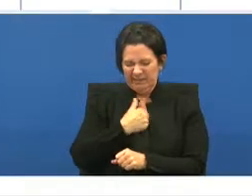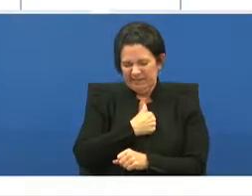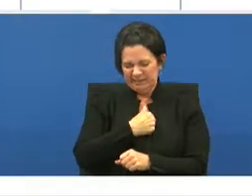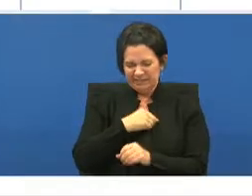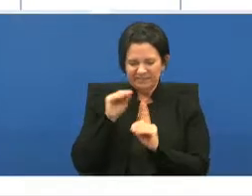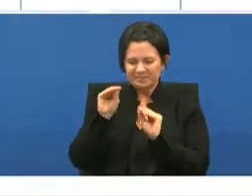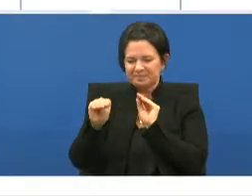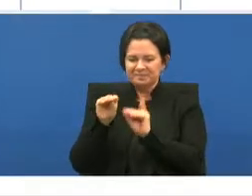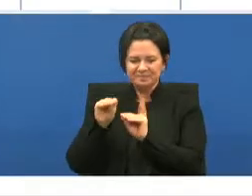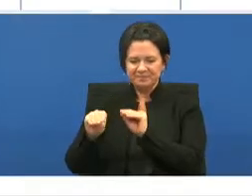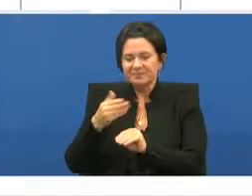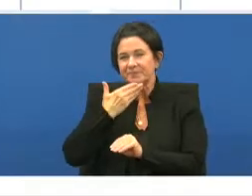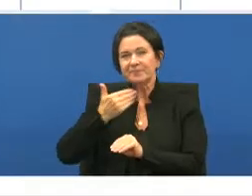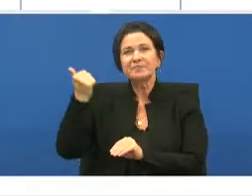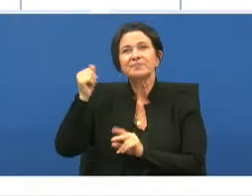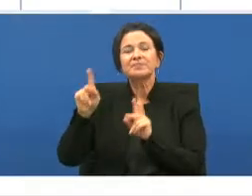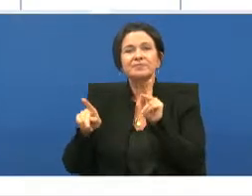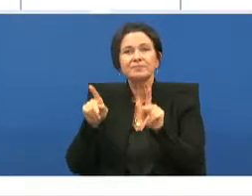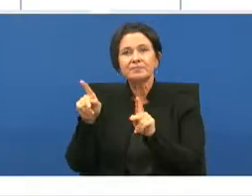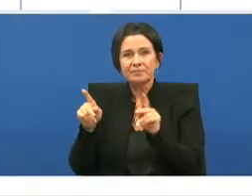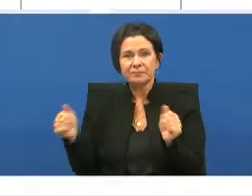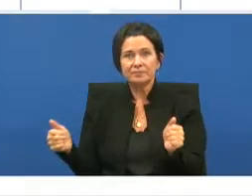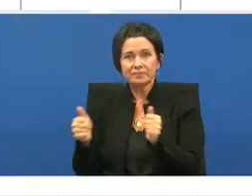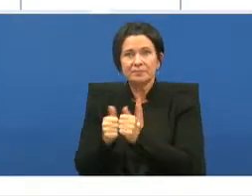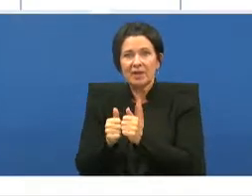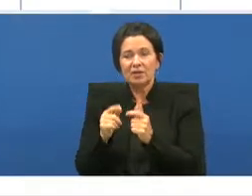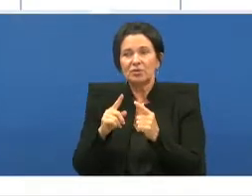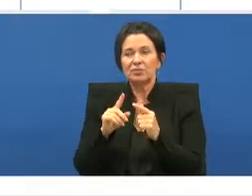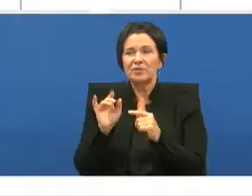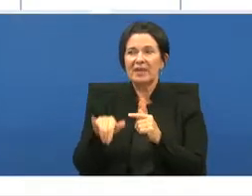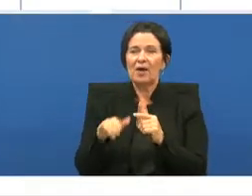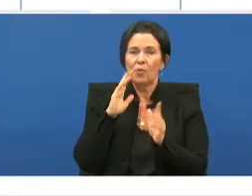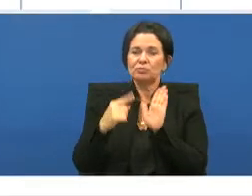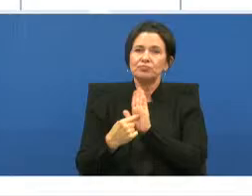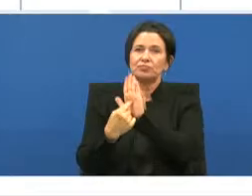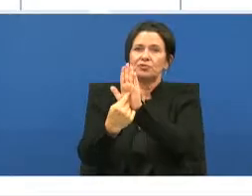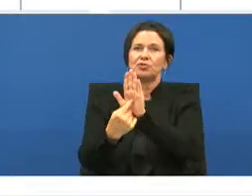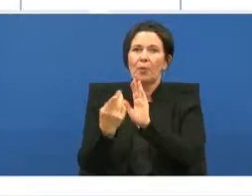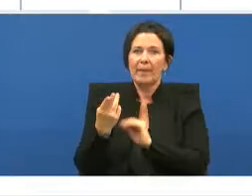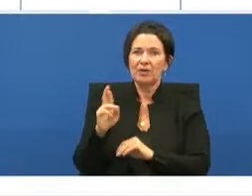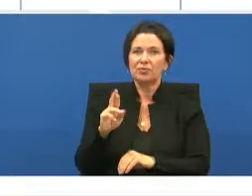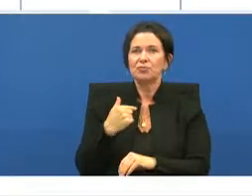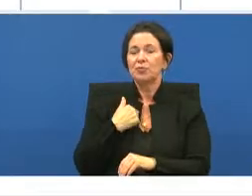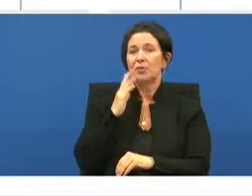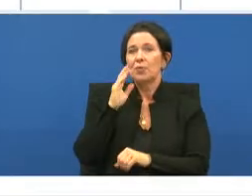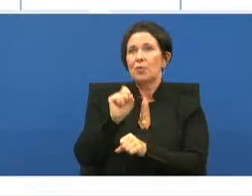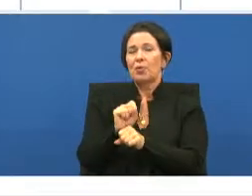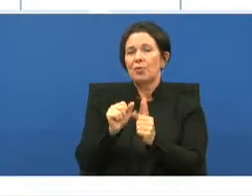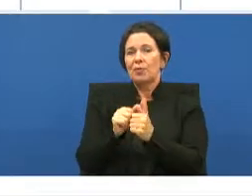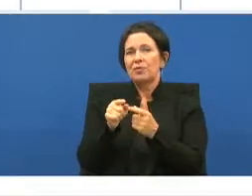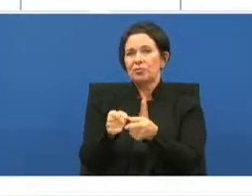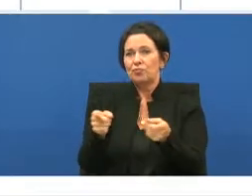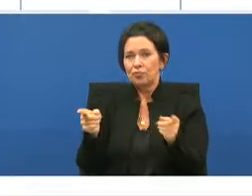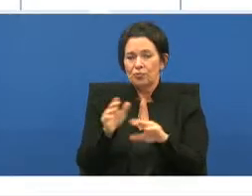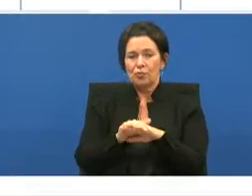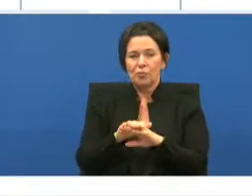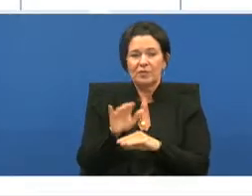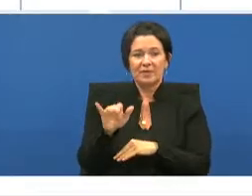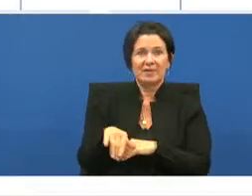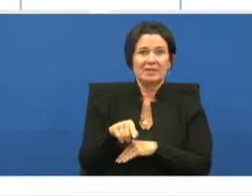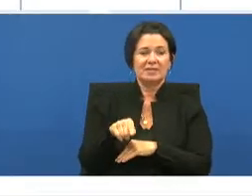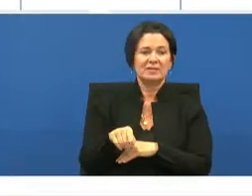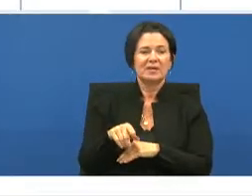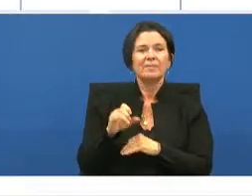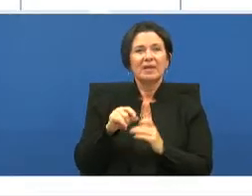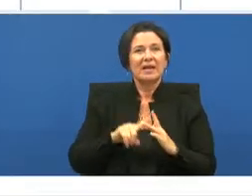people possible, but also that reflect Baton Rouge. So we'll be working with you on that, especially at the initial